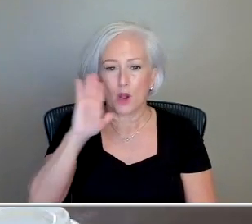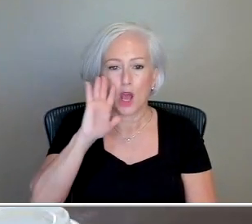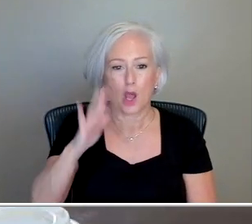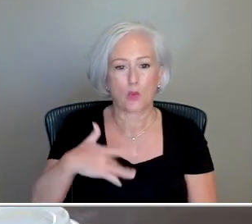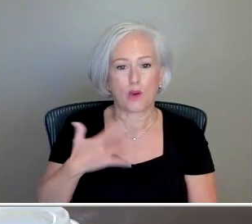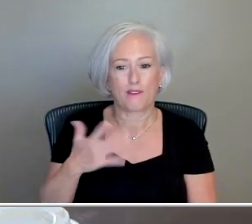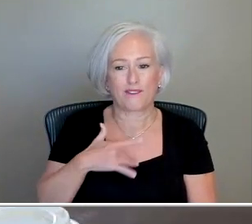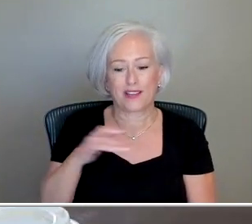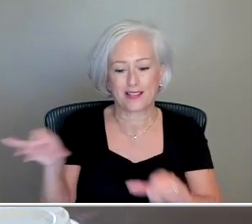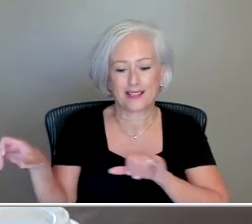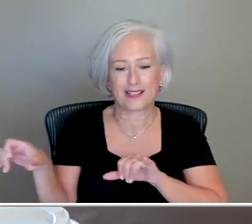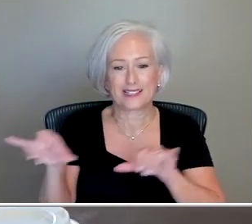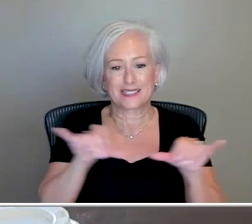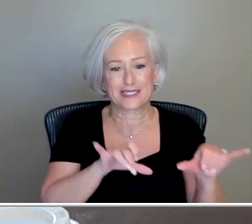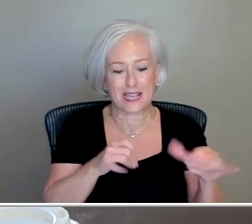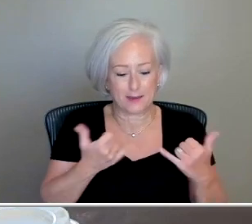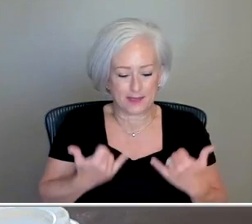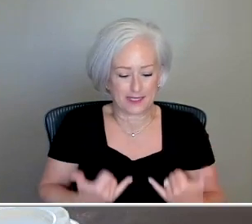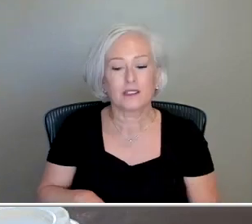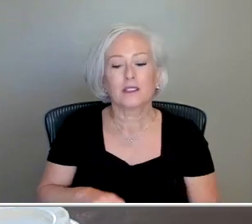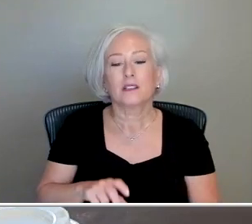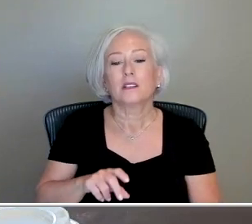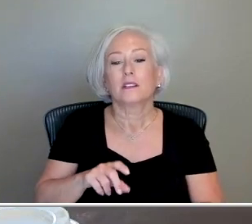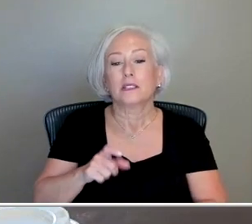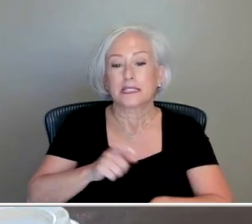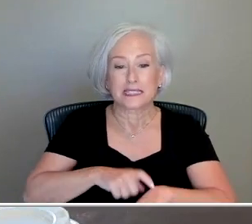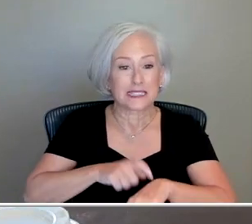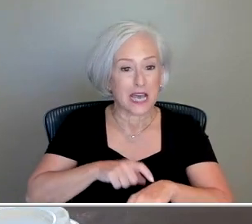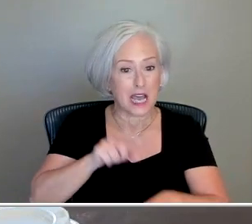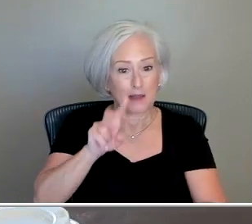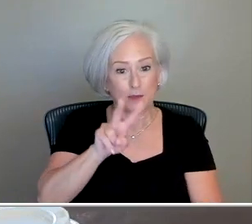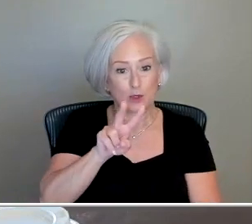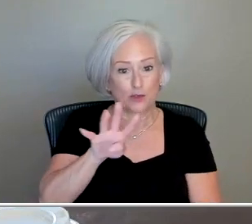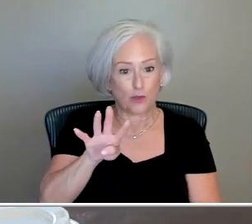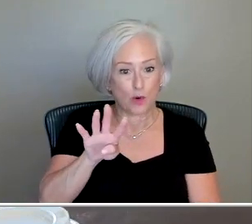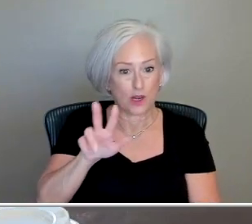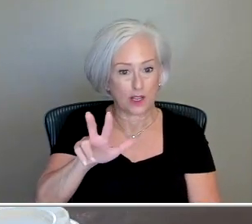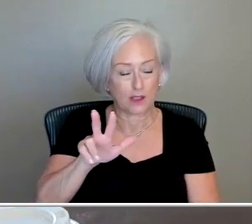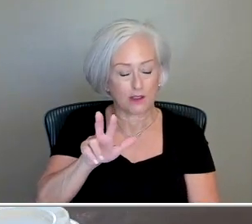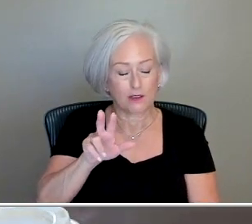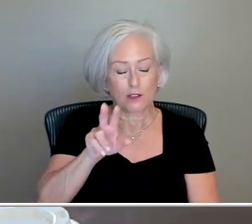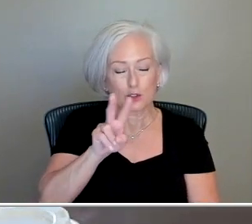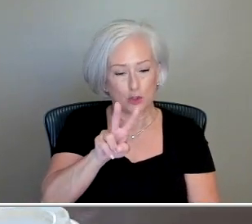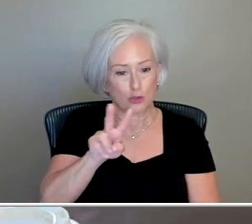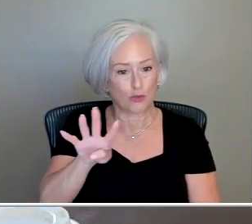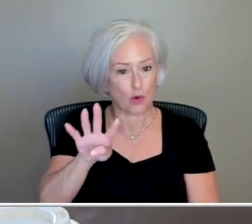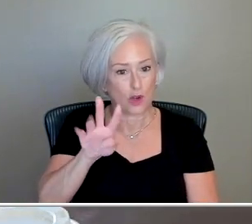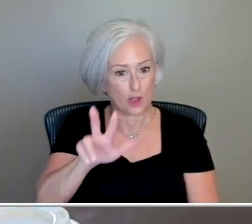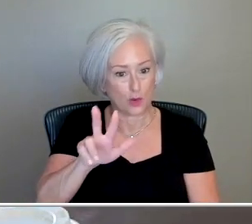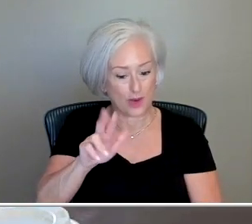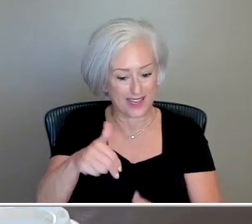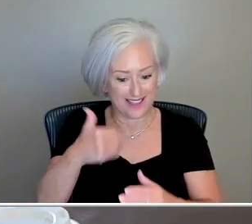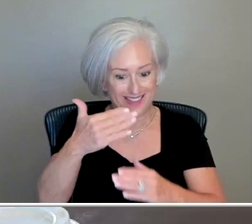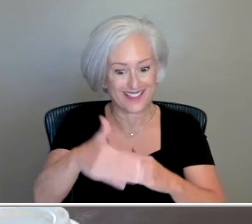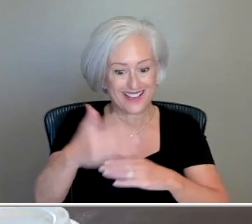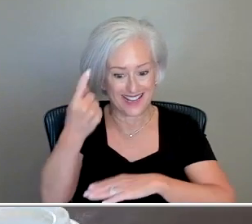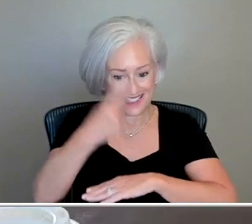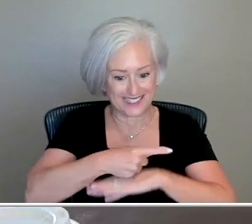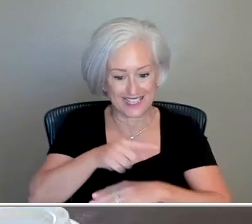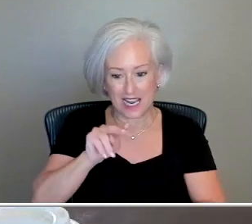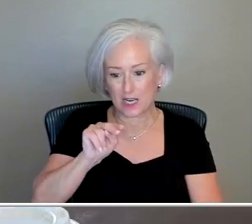perfect. And then at 2:43 p.m. on the next day, on November 1st, ifosfamide